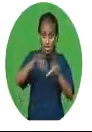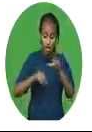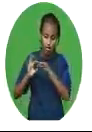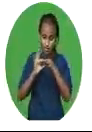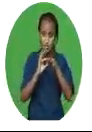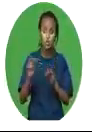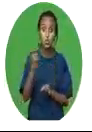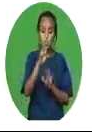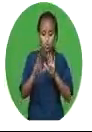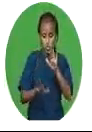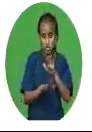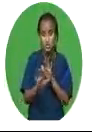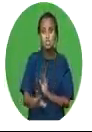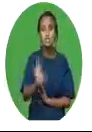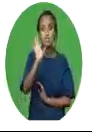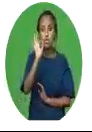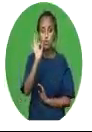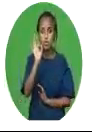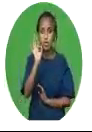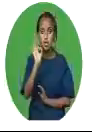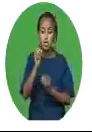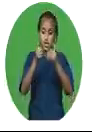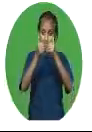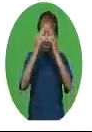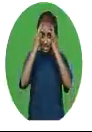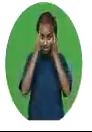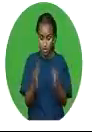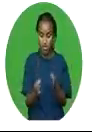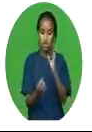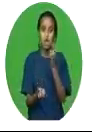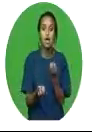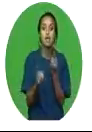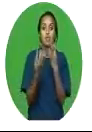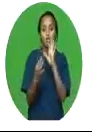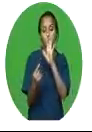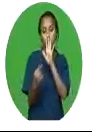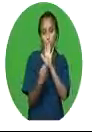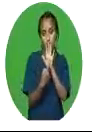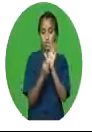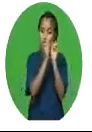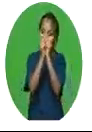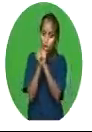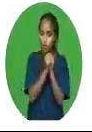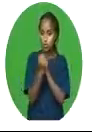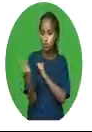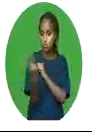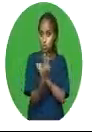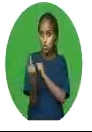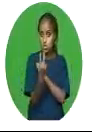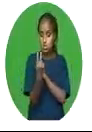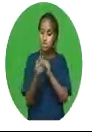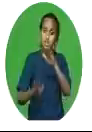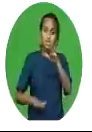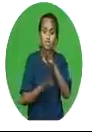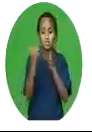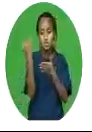two surfaces is found by determining a number of points common to both surfaces and